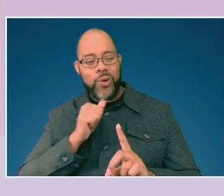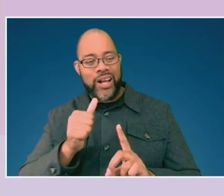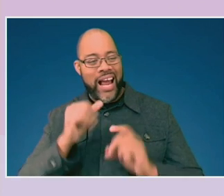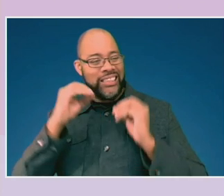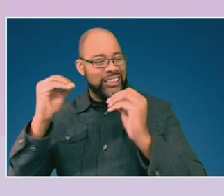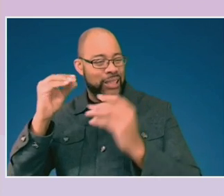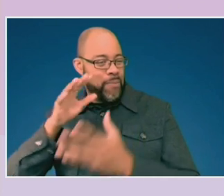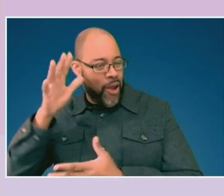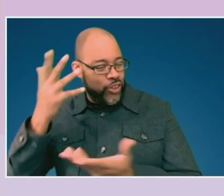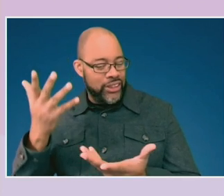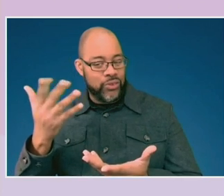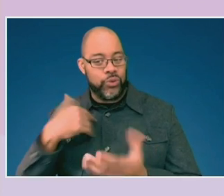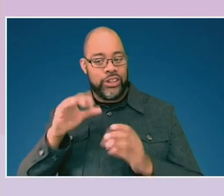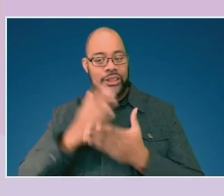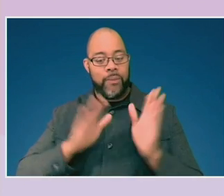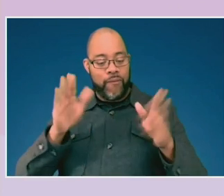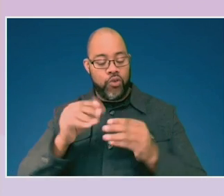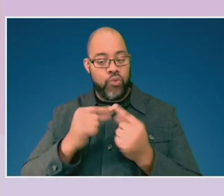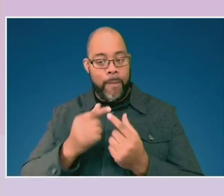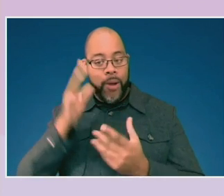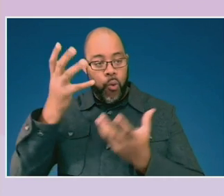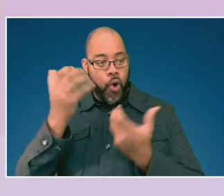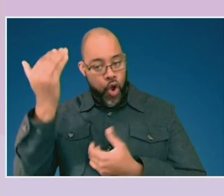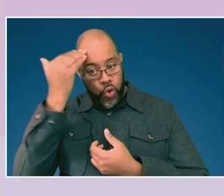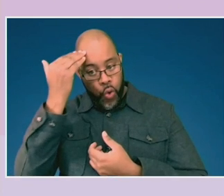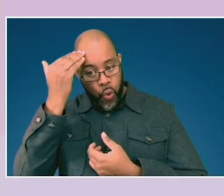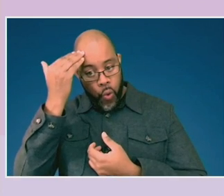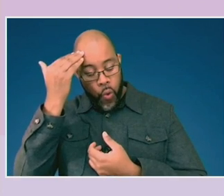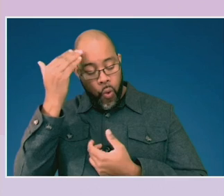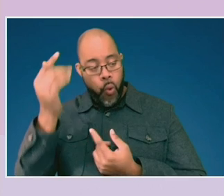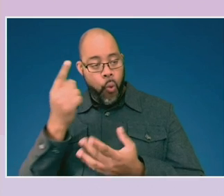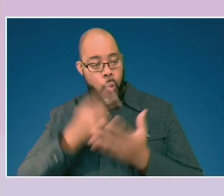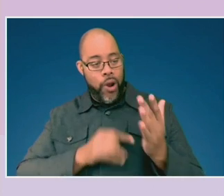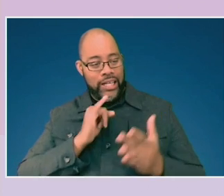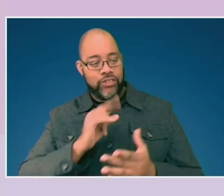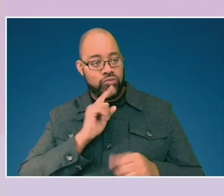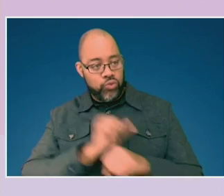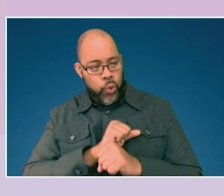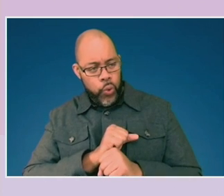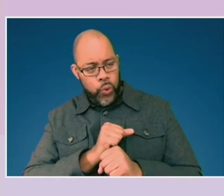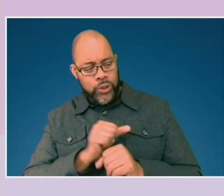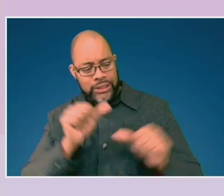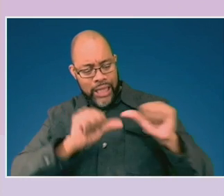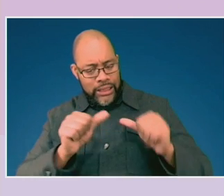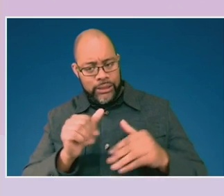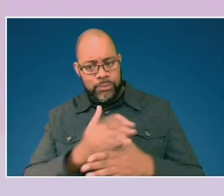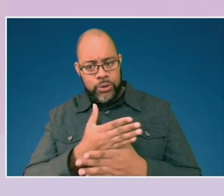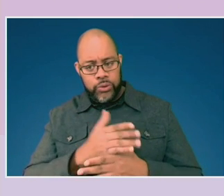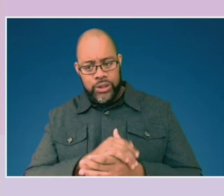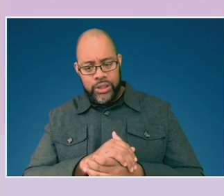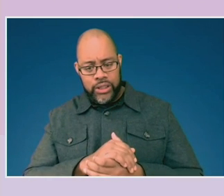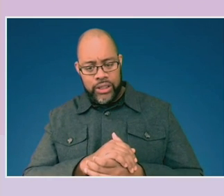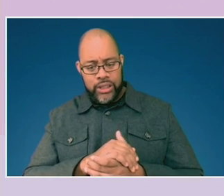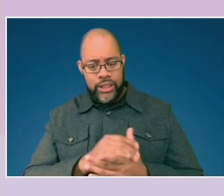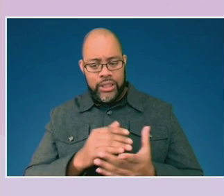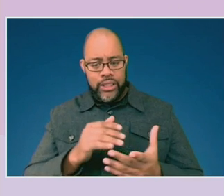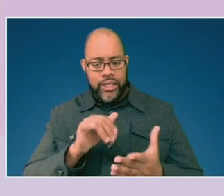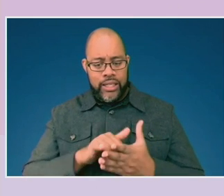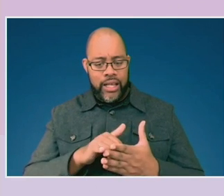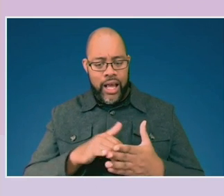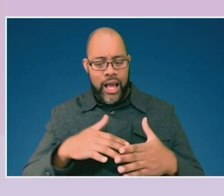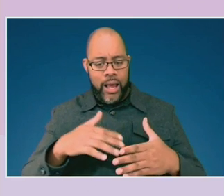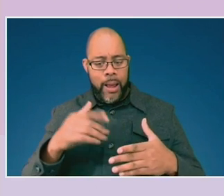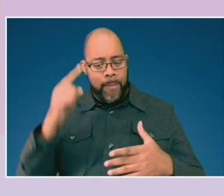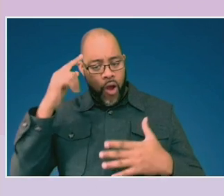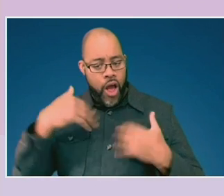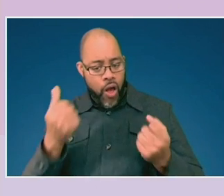Like when we did some focus groups, parents want to know what is the true science between around mental health prevention? What is the true science around substance